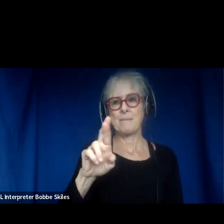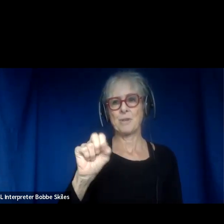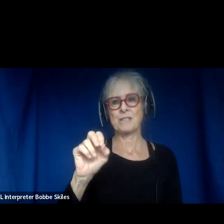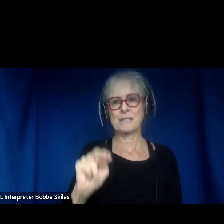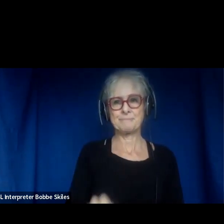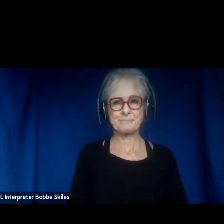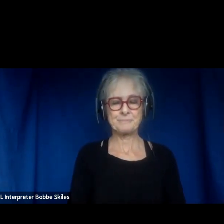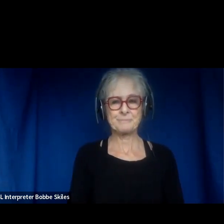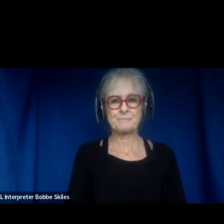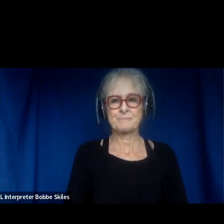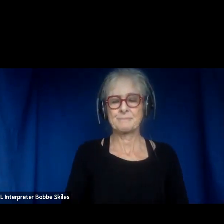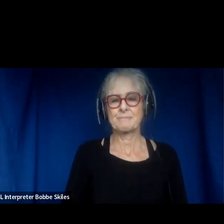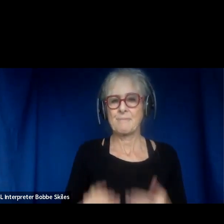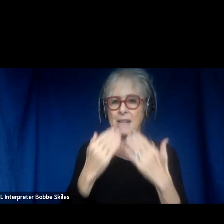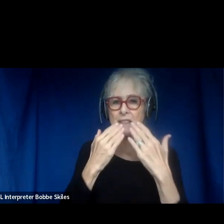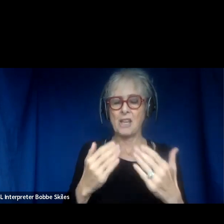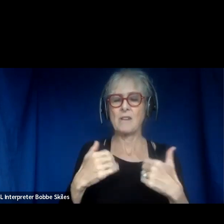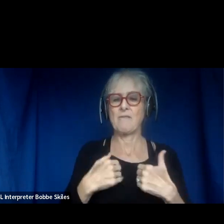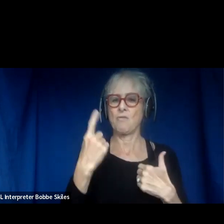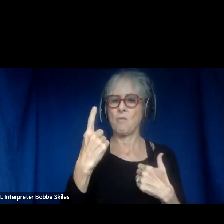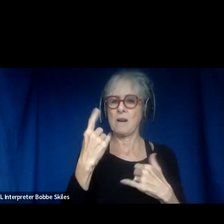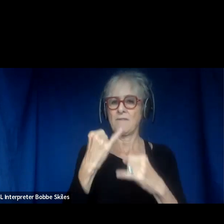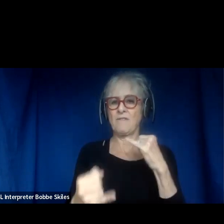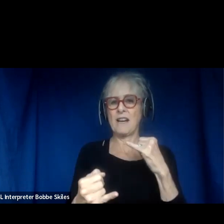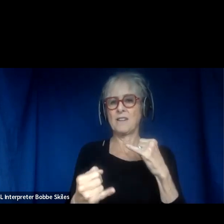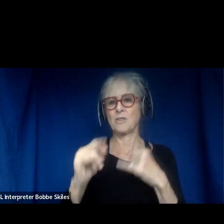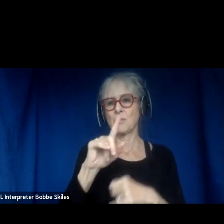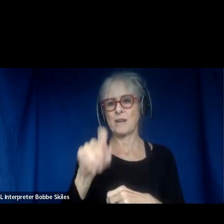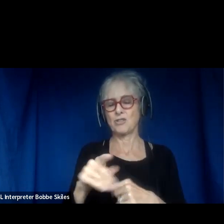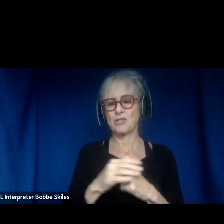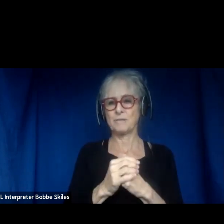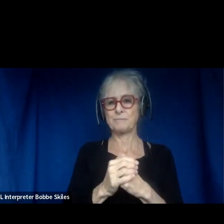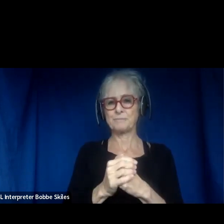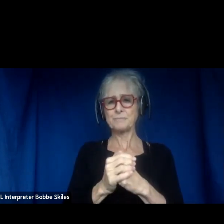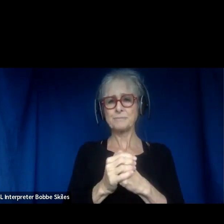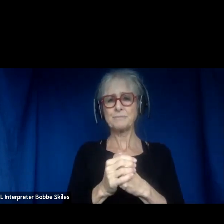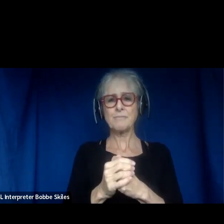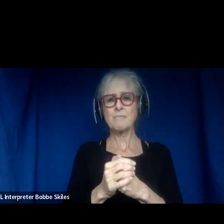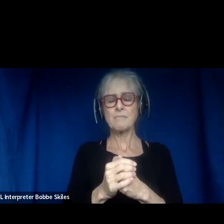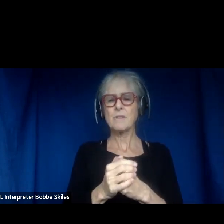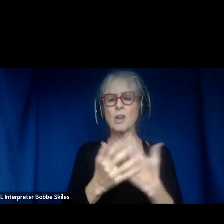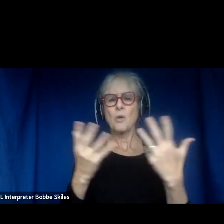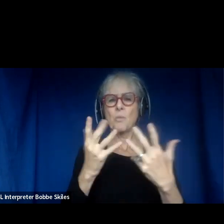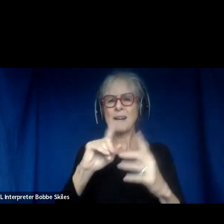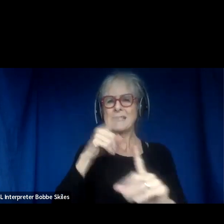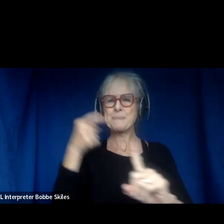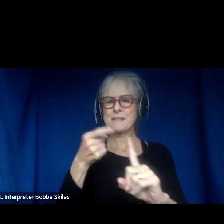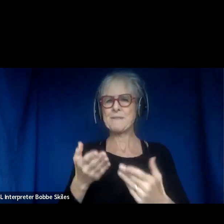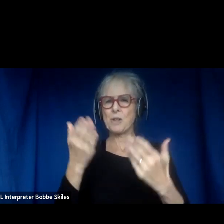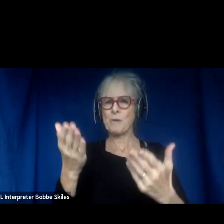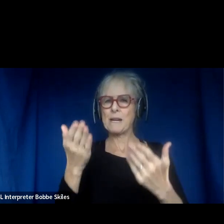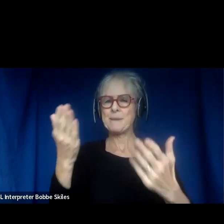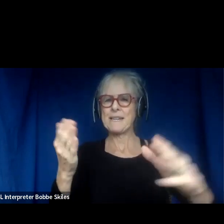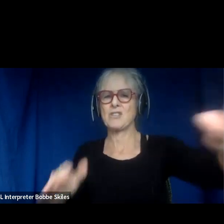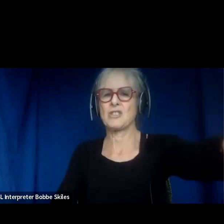Thank you. I have one final question. And what specific recommendations can you